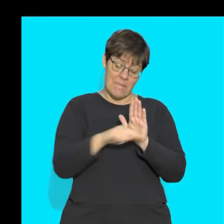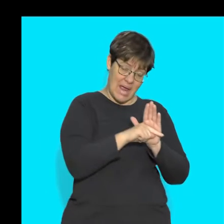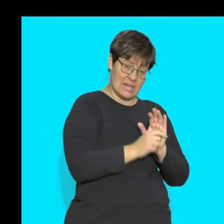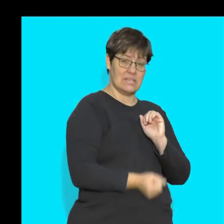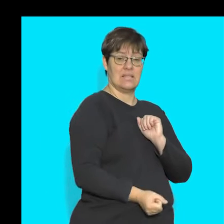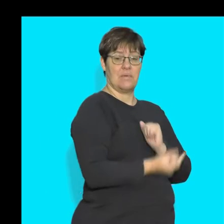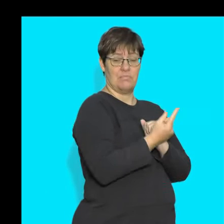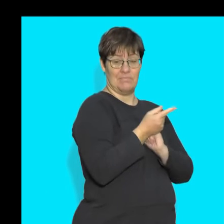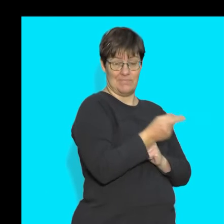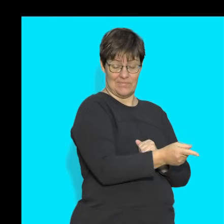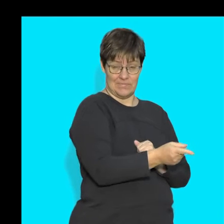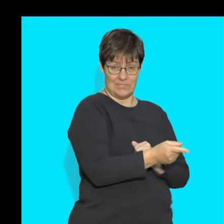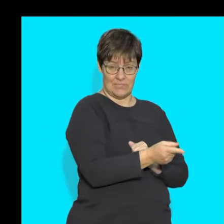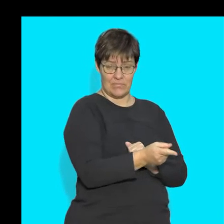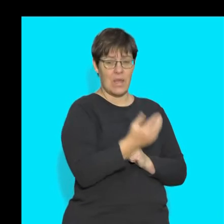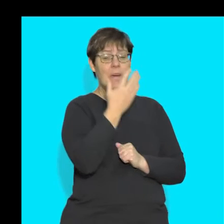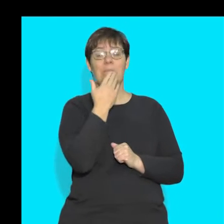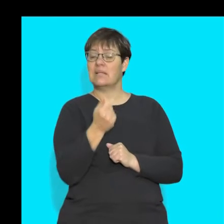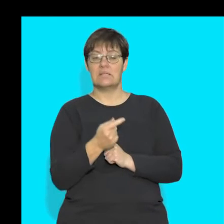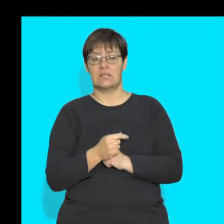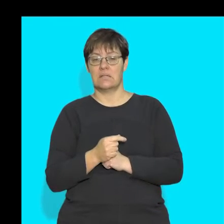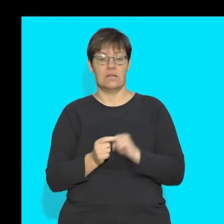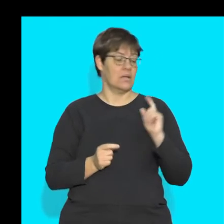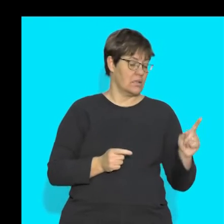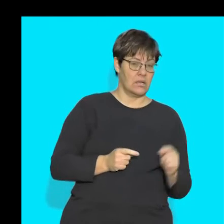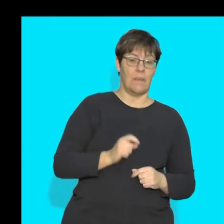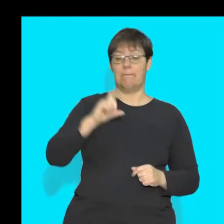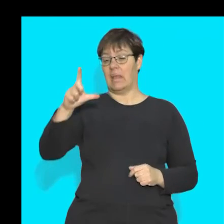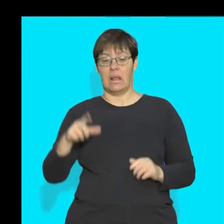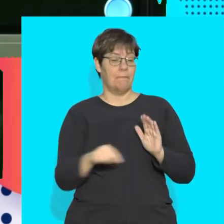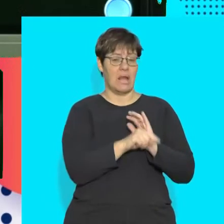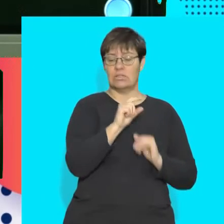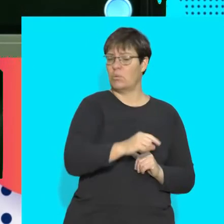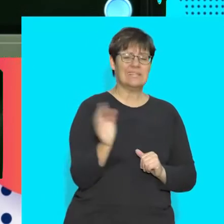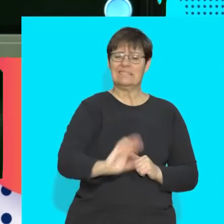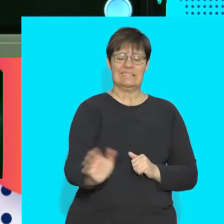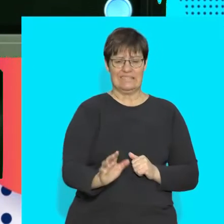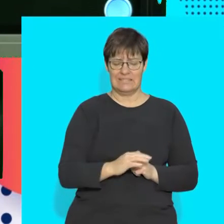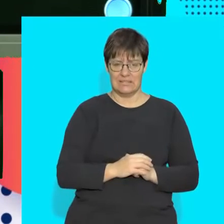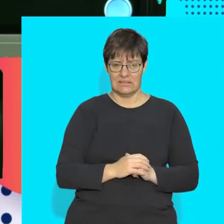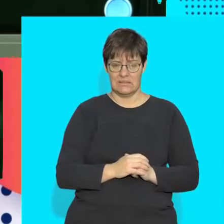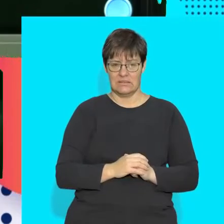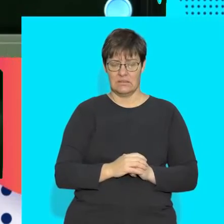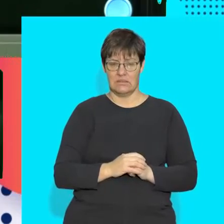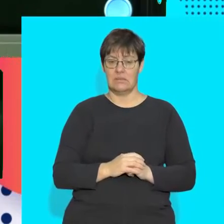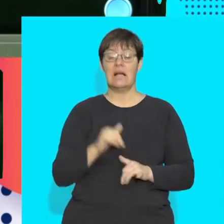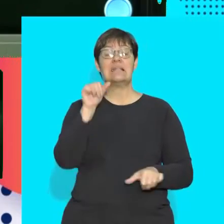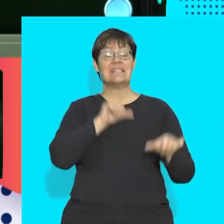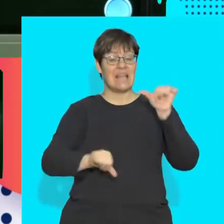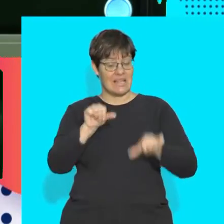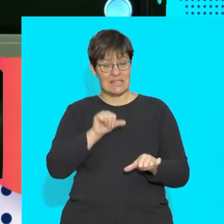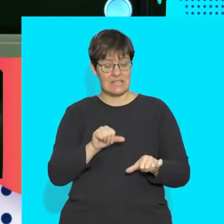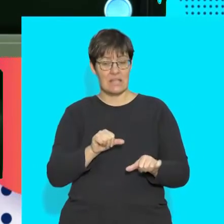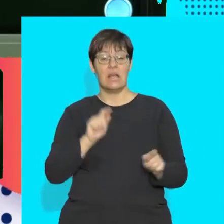initial, okay? Please don't go, it's got to be big minus small. No. In science,